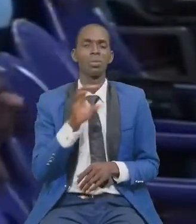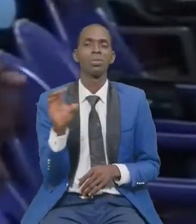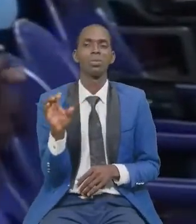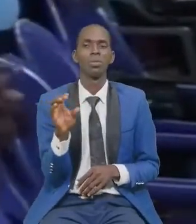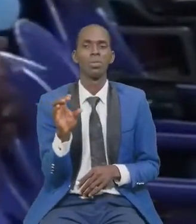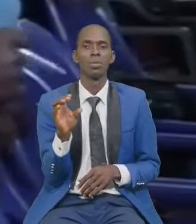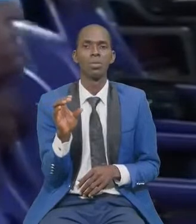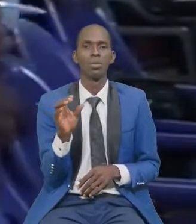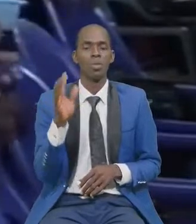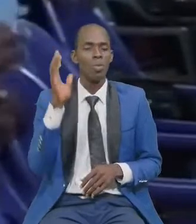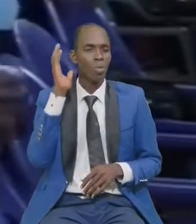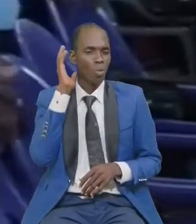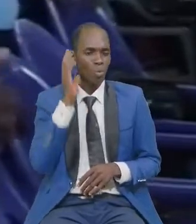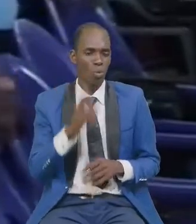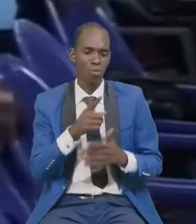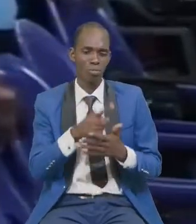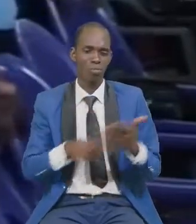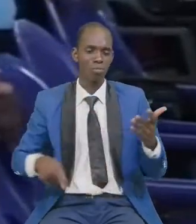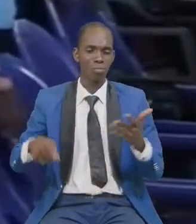or cross out